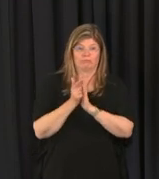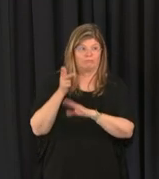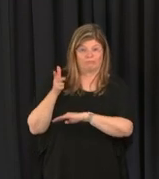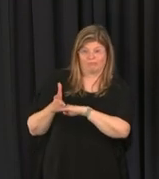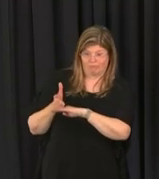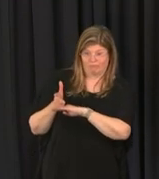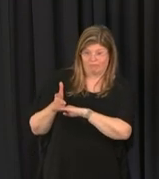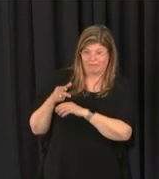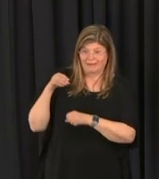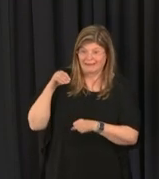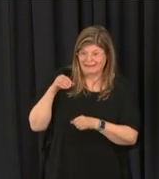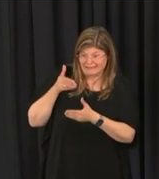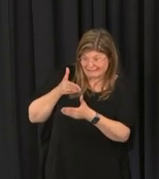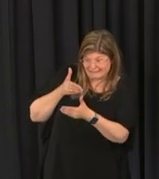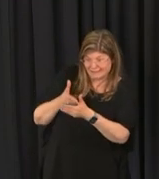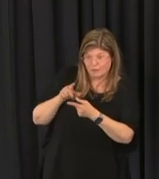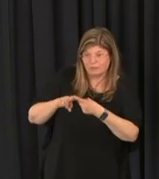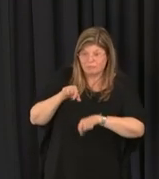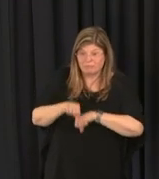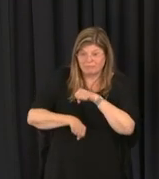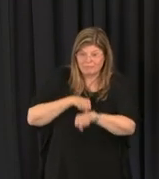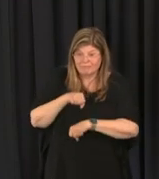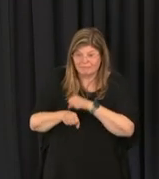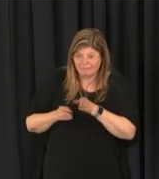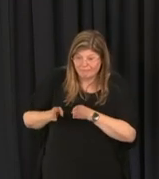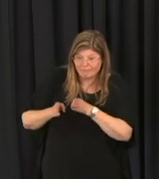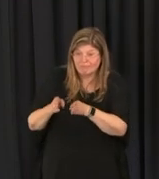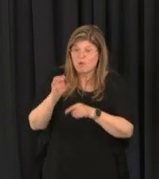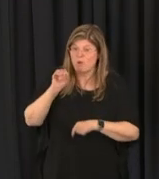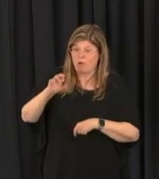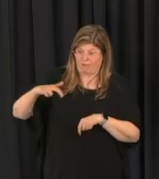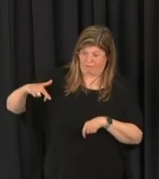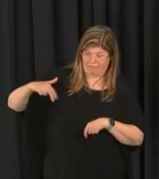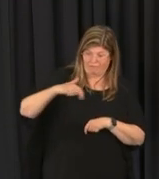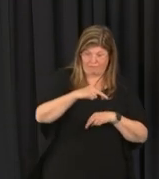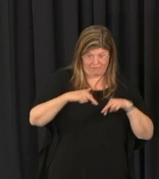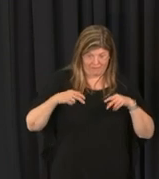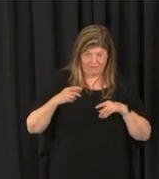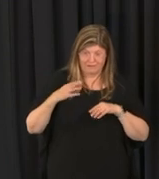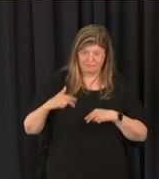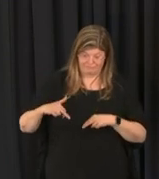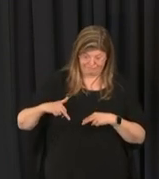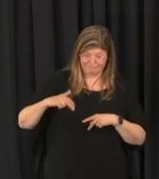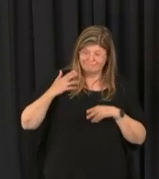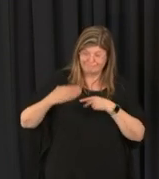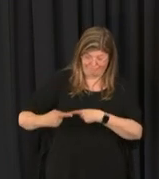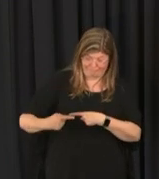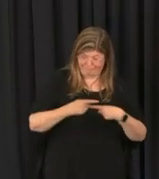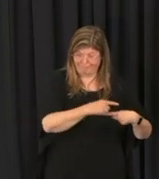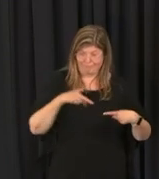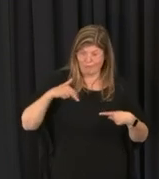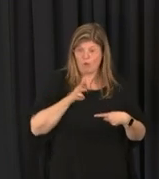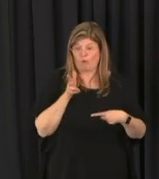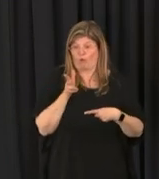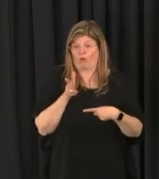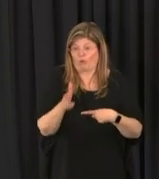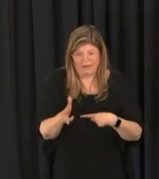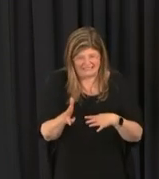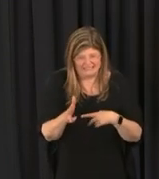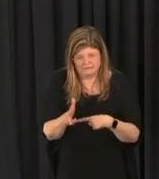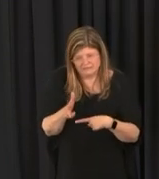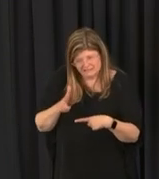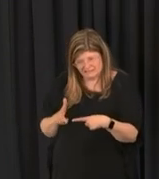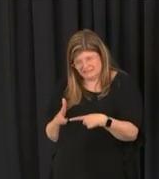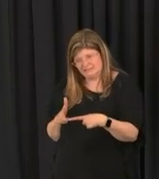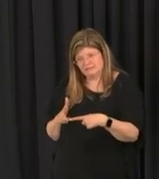parked in or near bike lanes, crosswalks, fire hydrants, etc. Stay tuned,